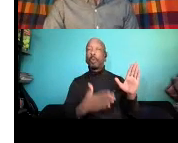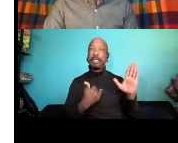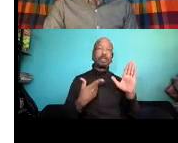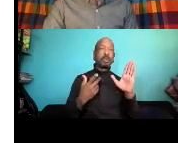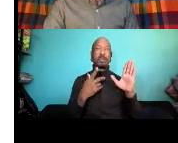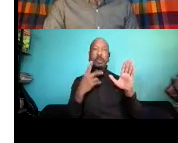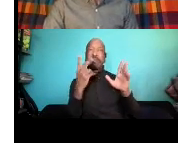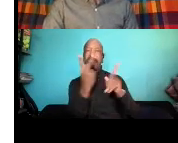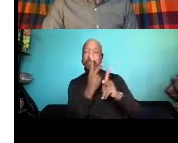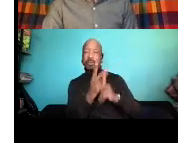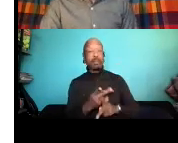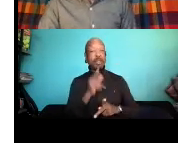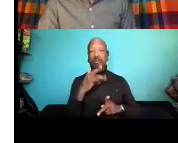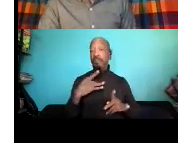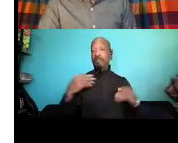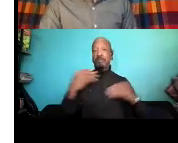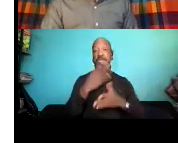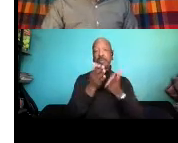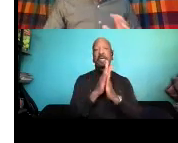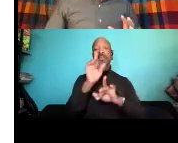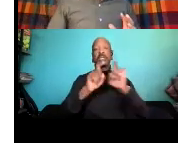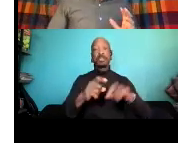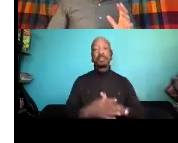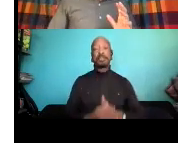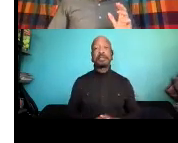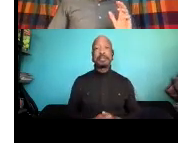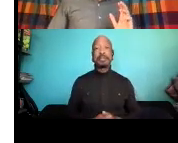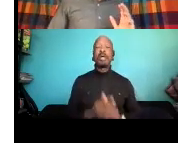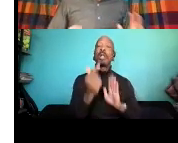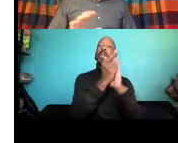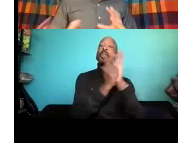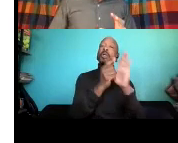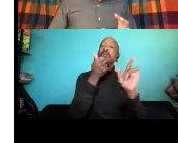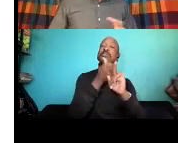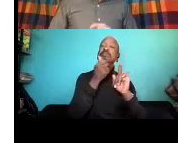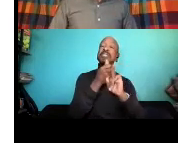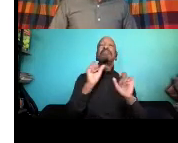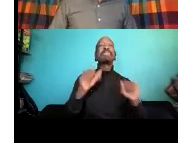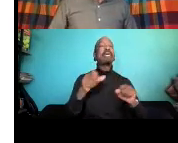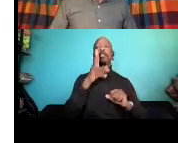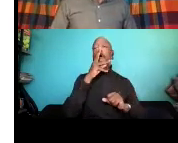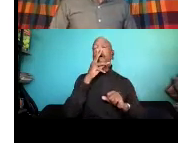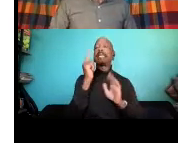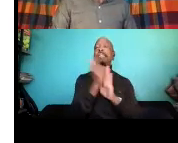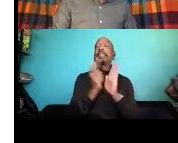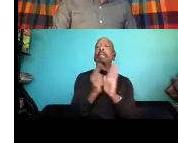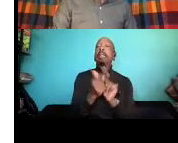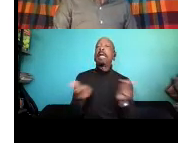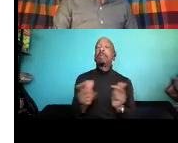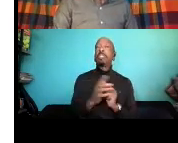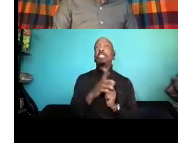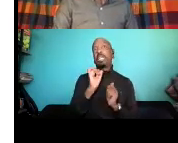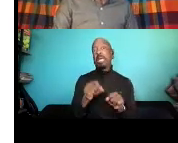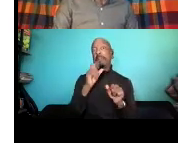And don't be afraid to ask questions. Lawyers can talk in legalese, which is unnecessarily complicated